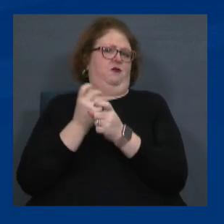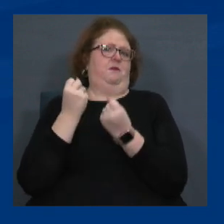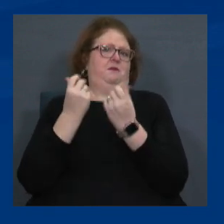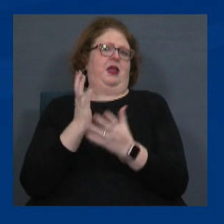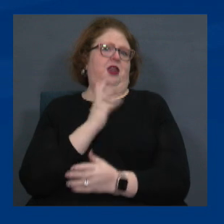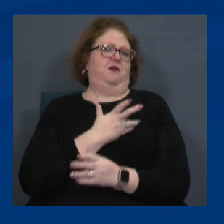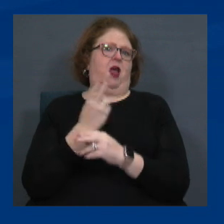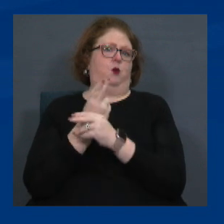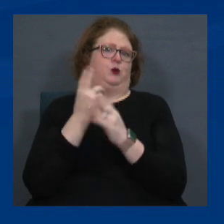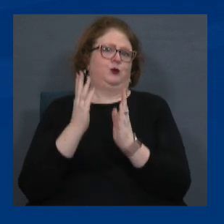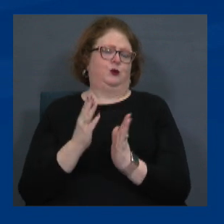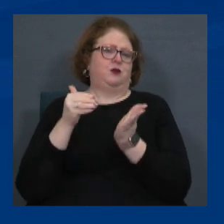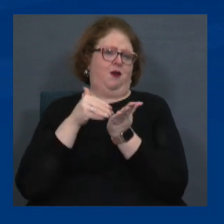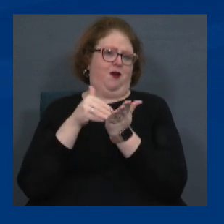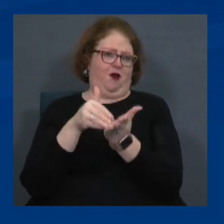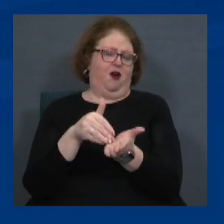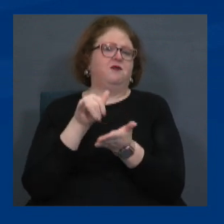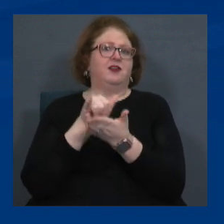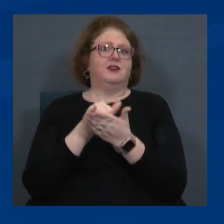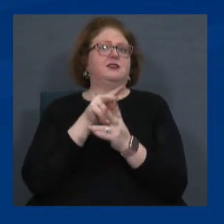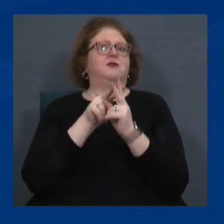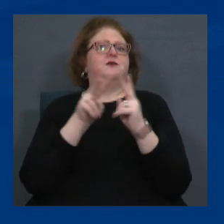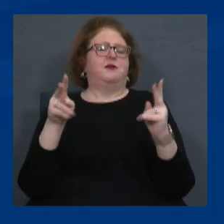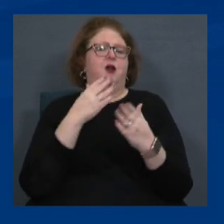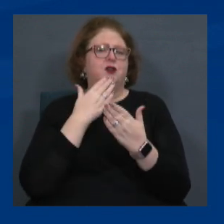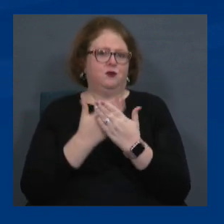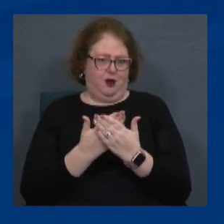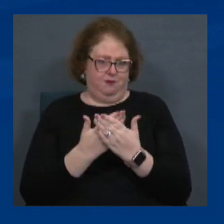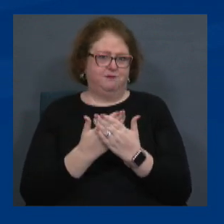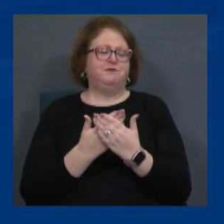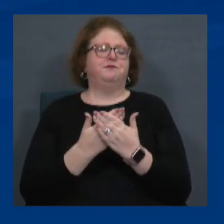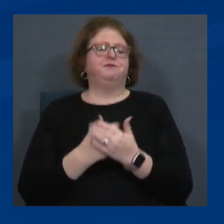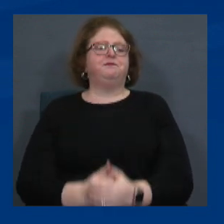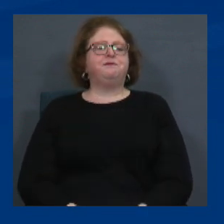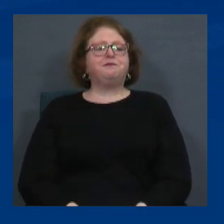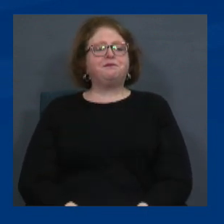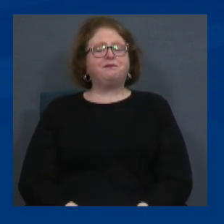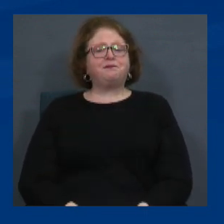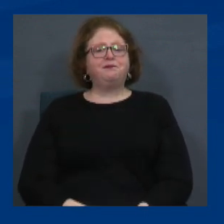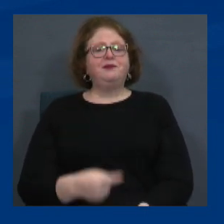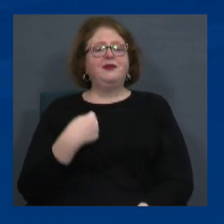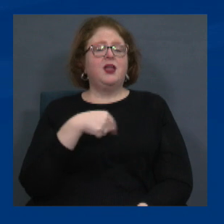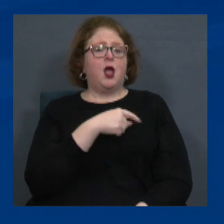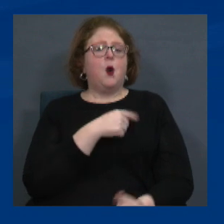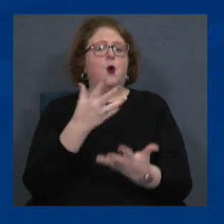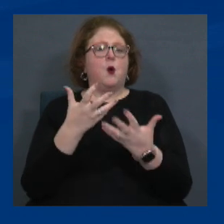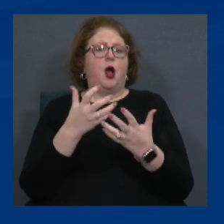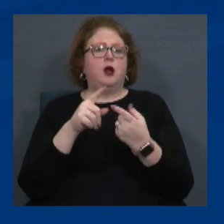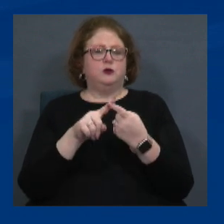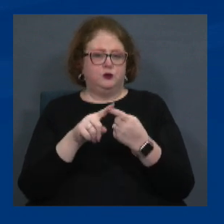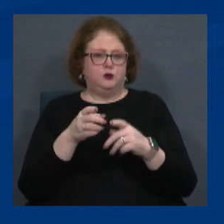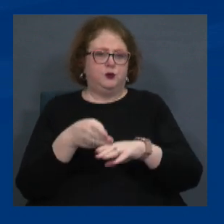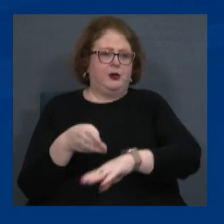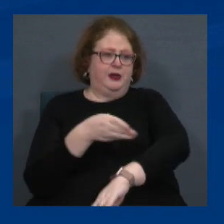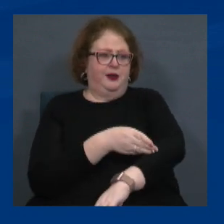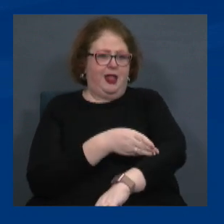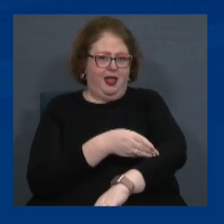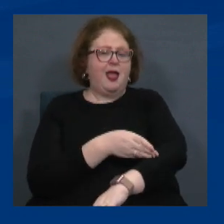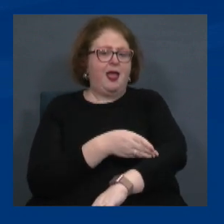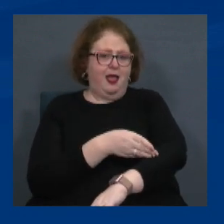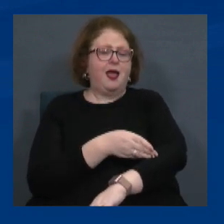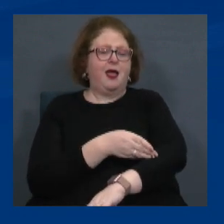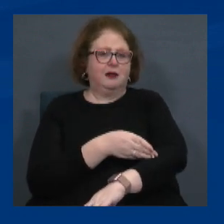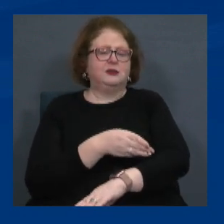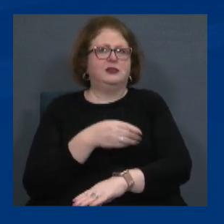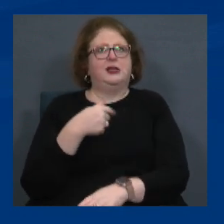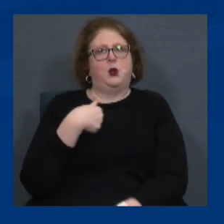So that's going well. We are about to continue to try to enhance that we're about to launch